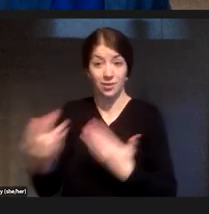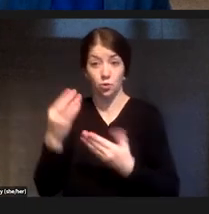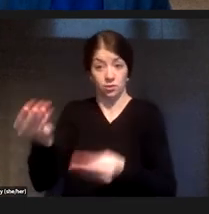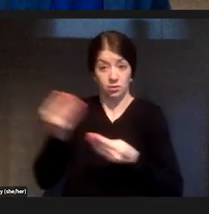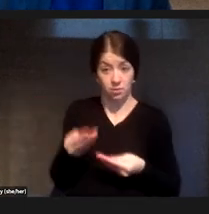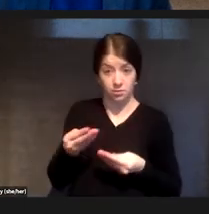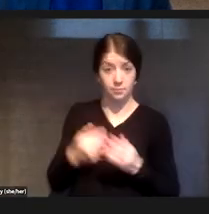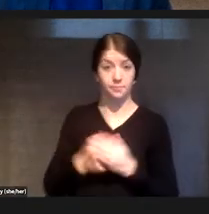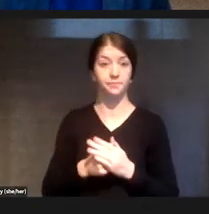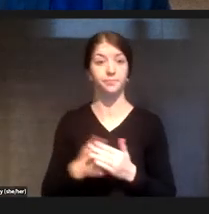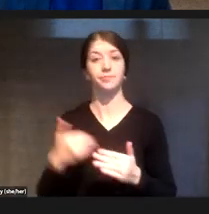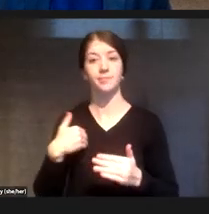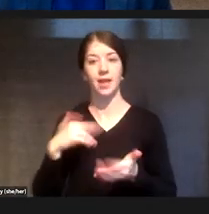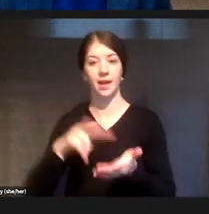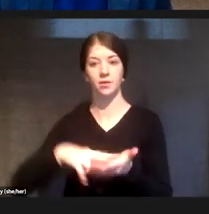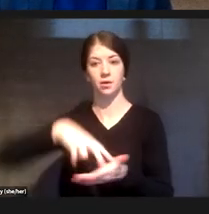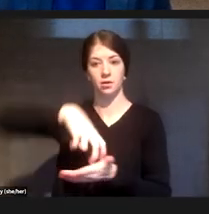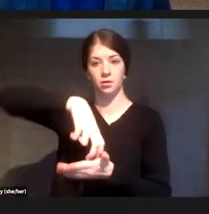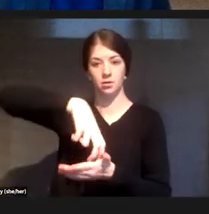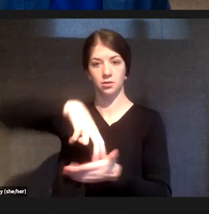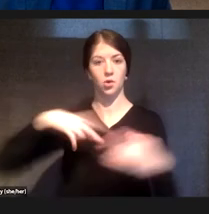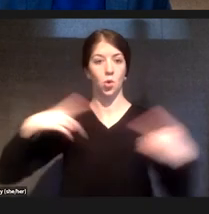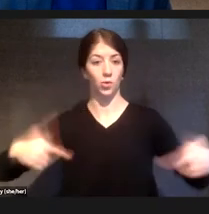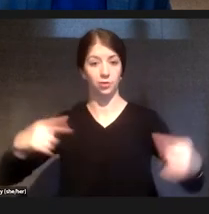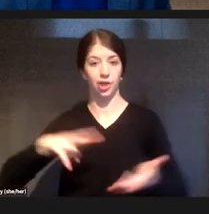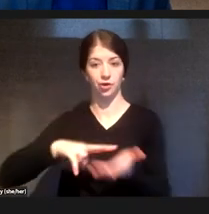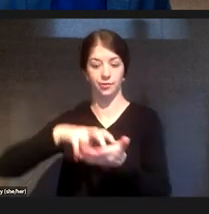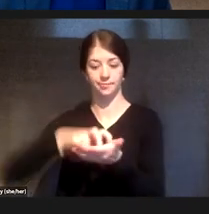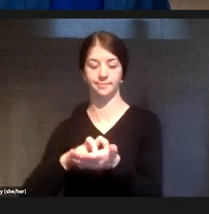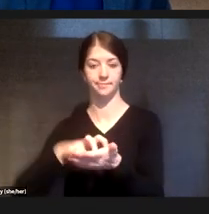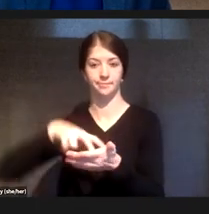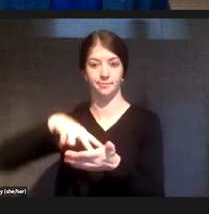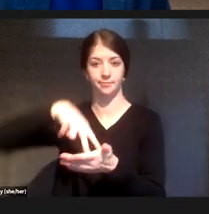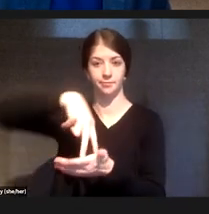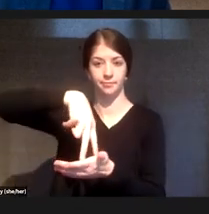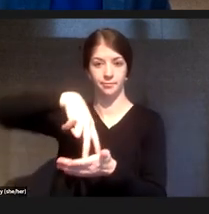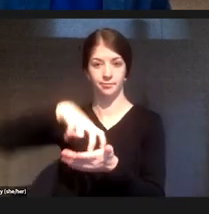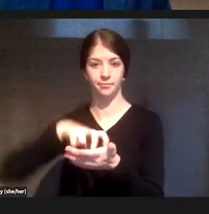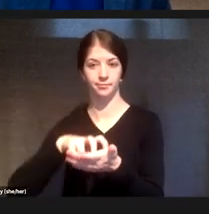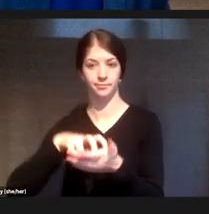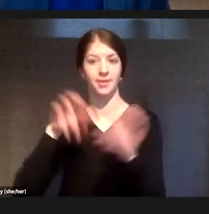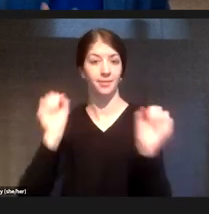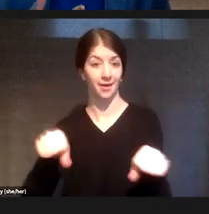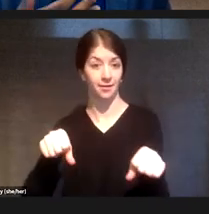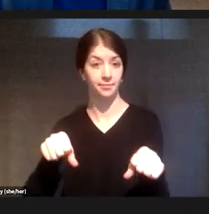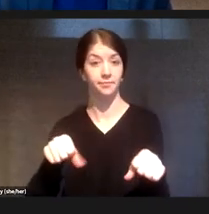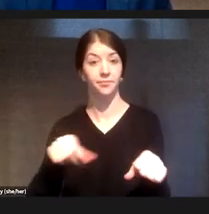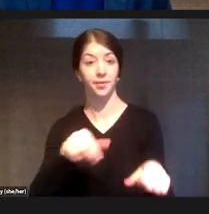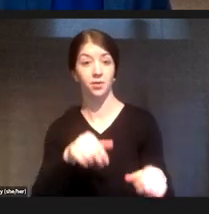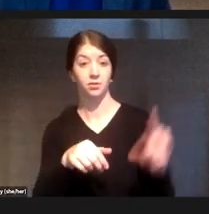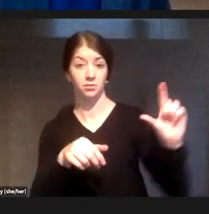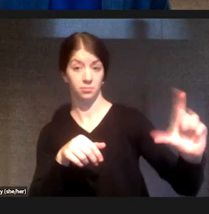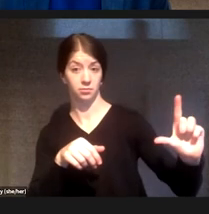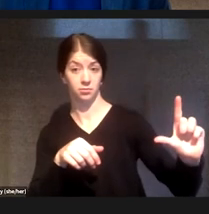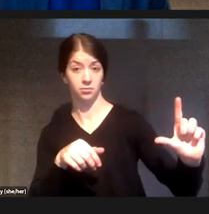I show a standing frame wheelchair. In one slide, I'm standing at a slide looking at a microscope to diagnose a woman who